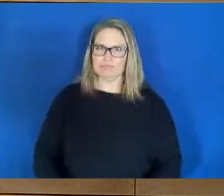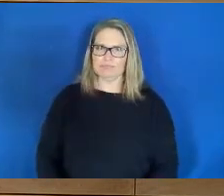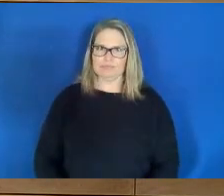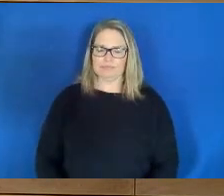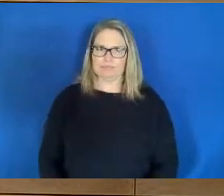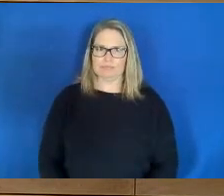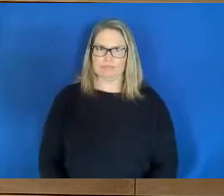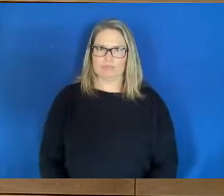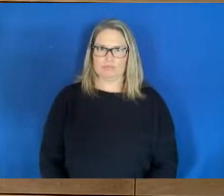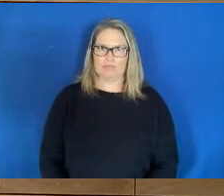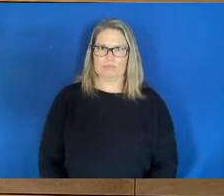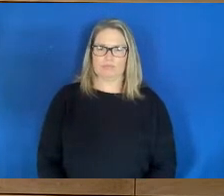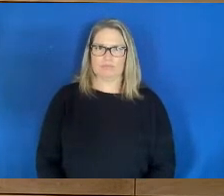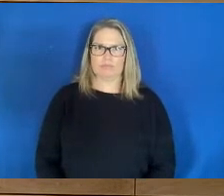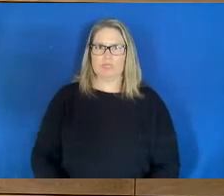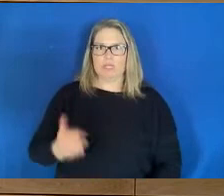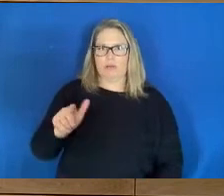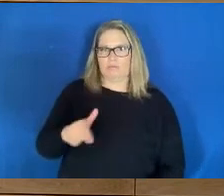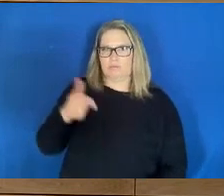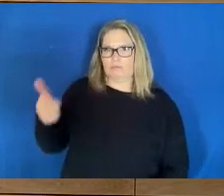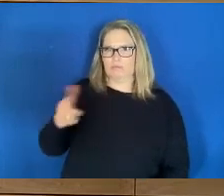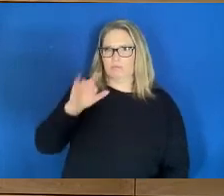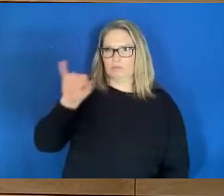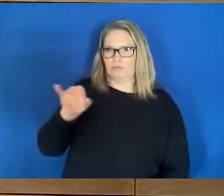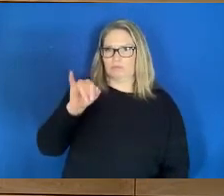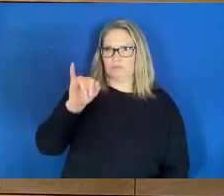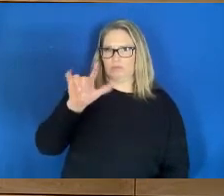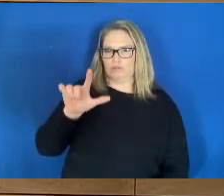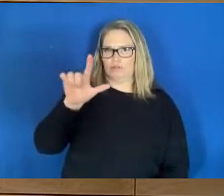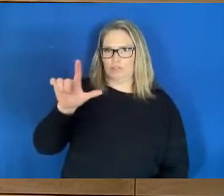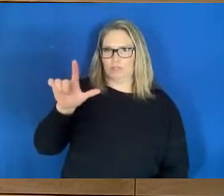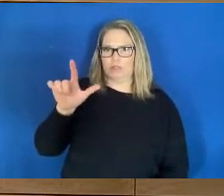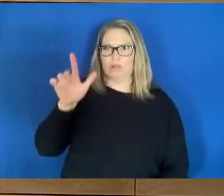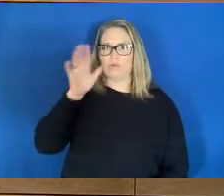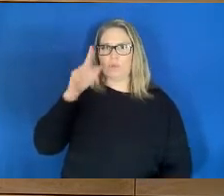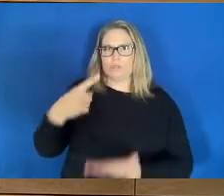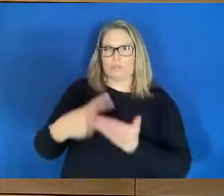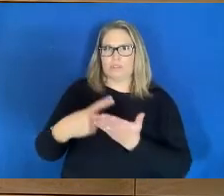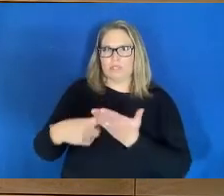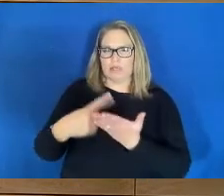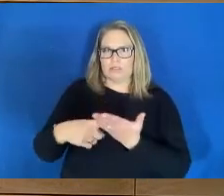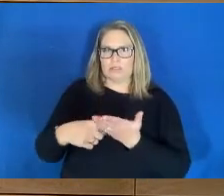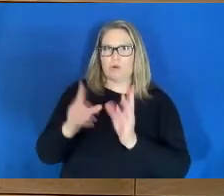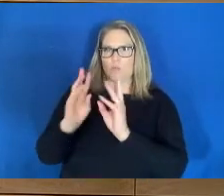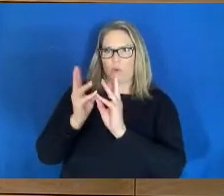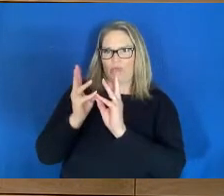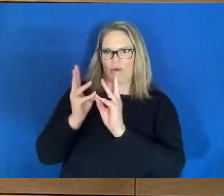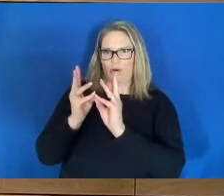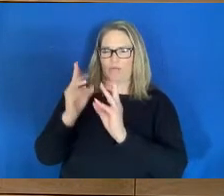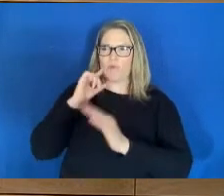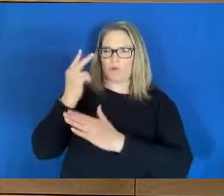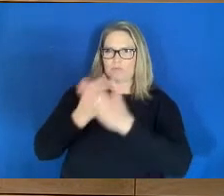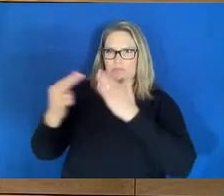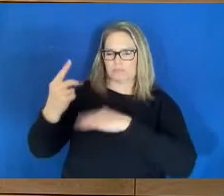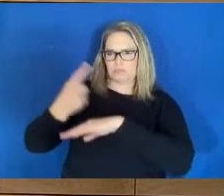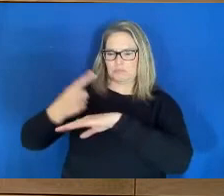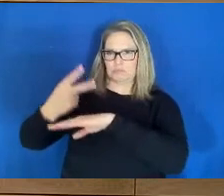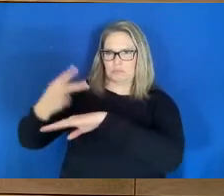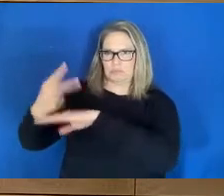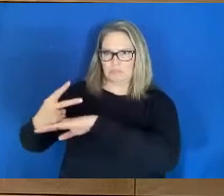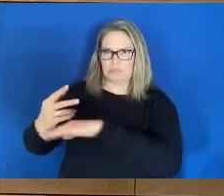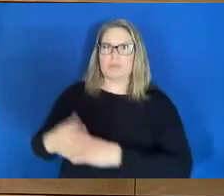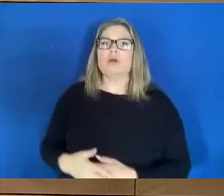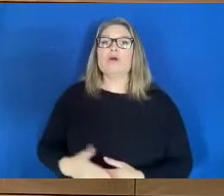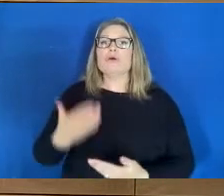I'd now like to turn it over to Jill to talk about weather forecasting. Thank you, Kyle. Good